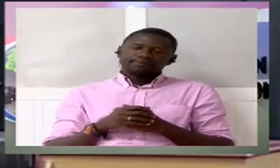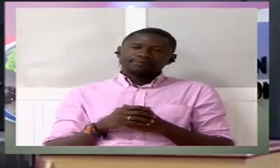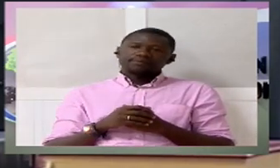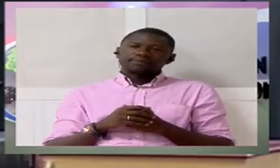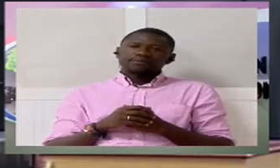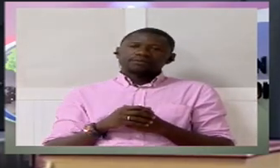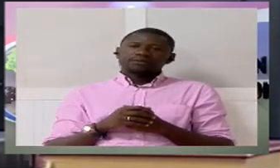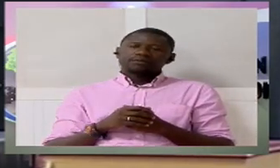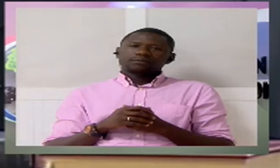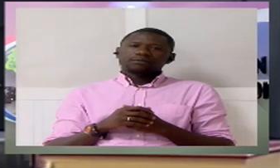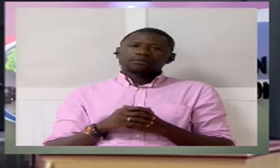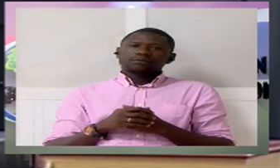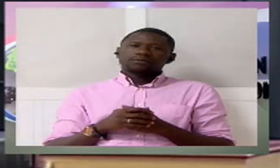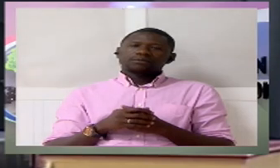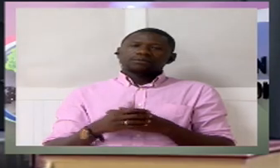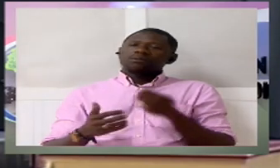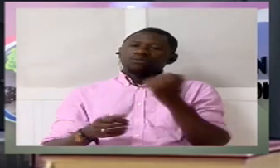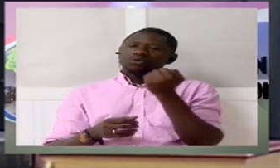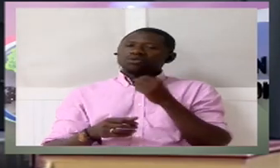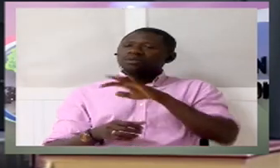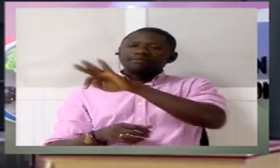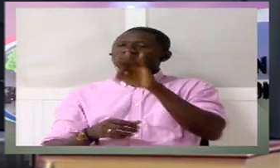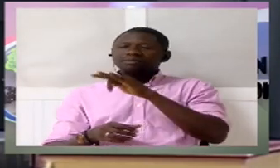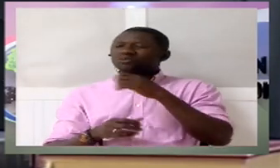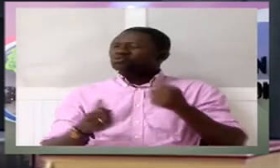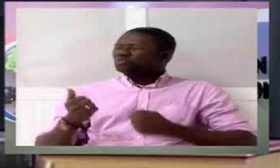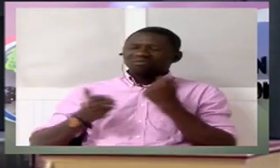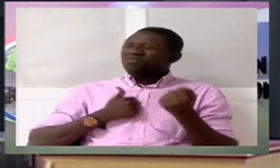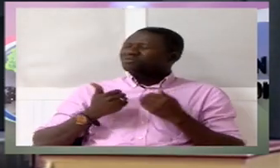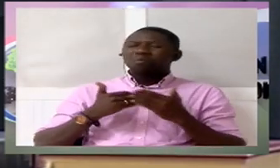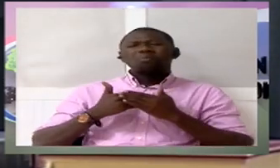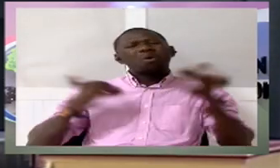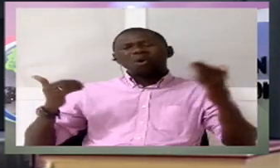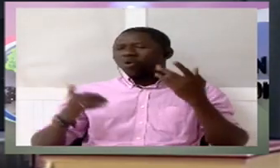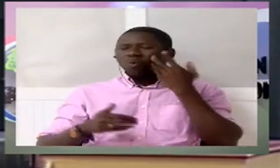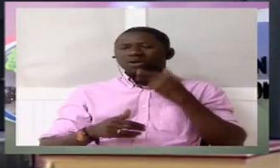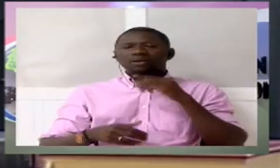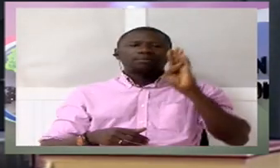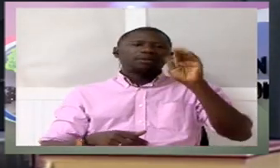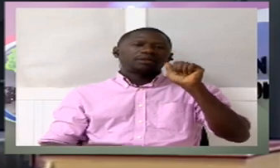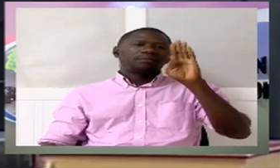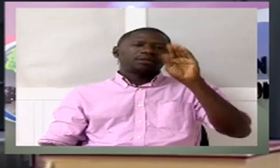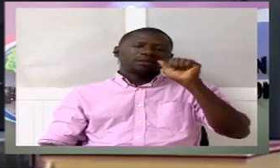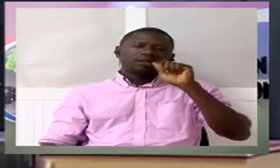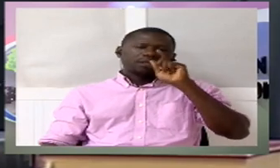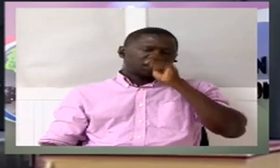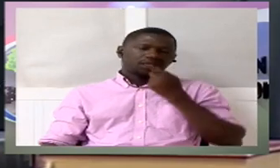Because Dimbaya tore at a beam Baba Bant. Because the family suffered when Baba passed away.